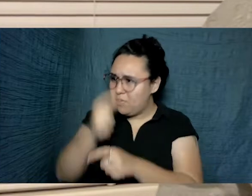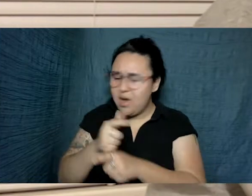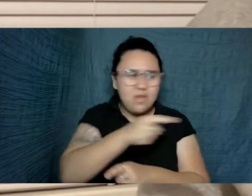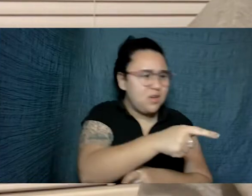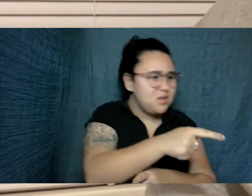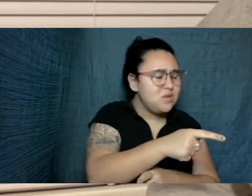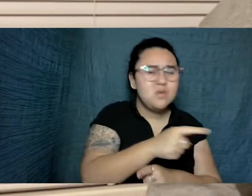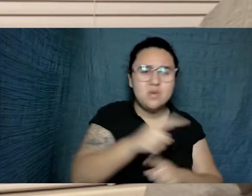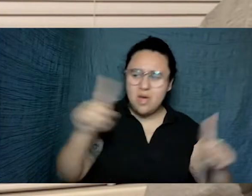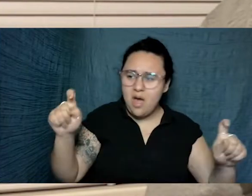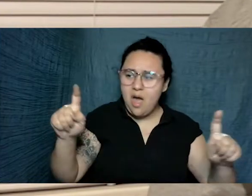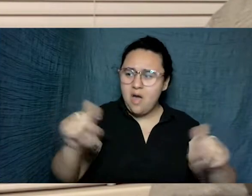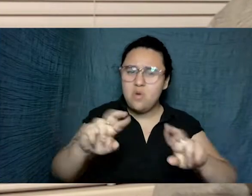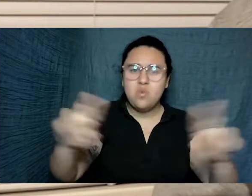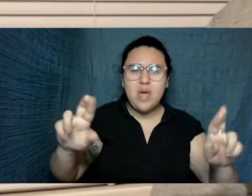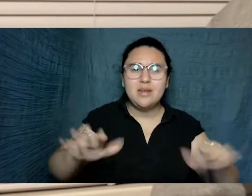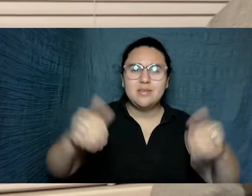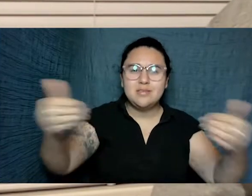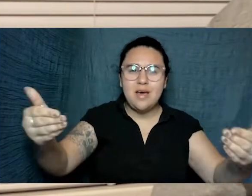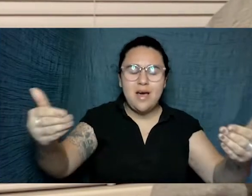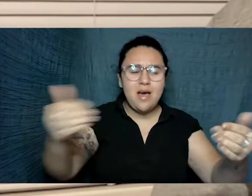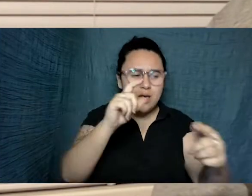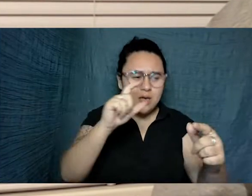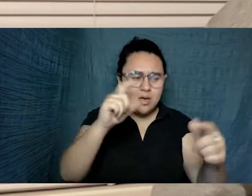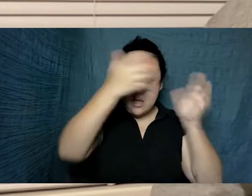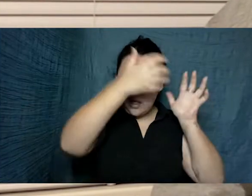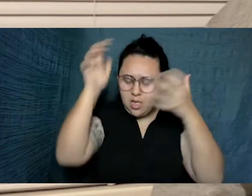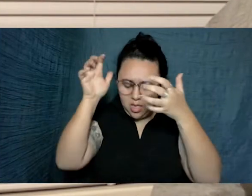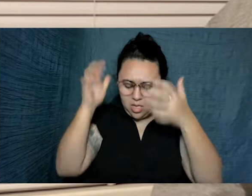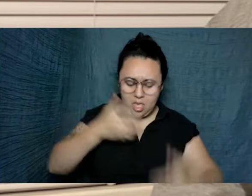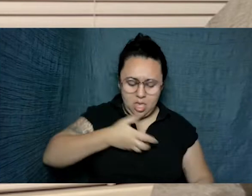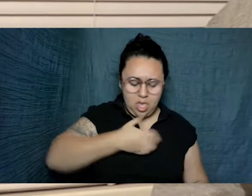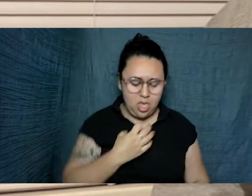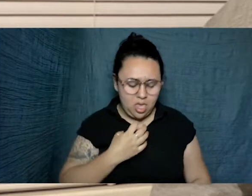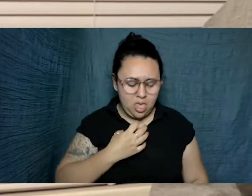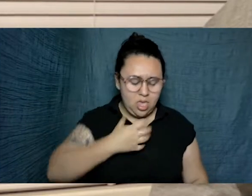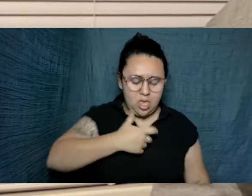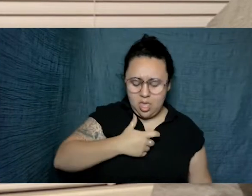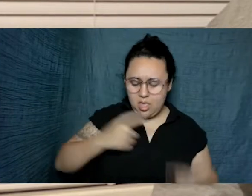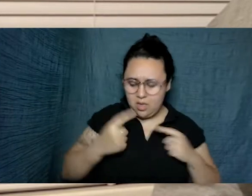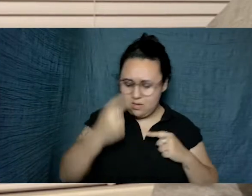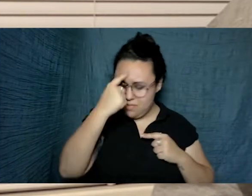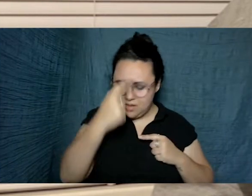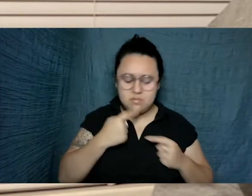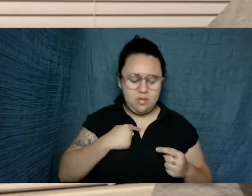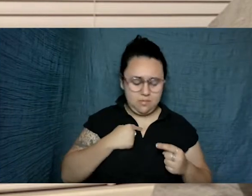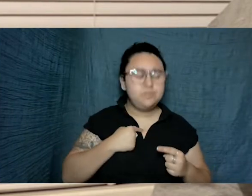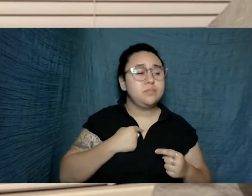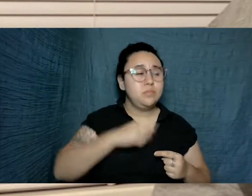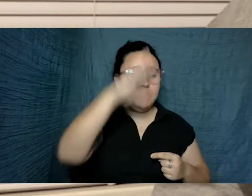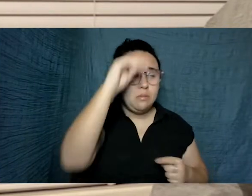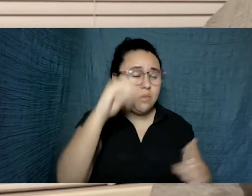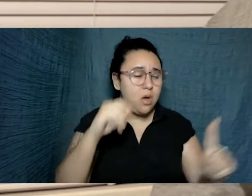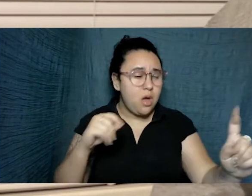with dignity and bearing that exceeded your youth, Black Hawk. That is what my wounded brain tells me, at least. The boy crept over